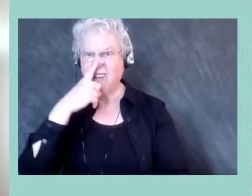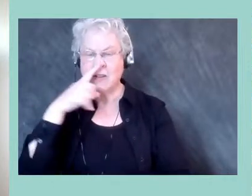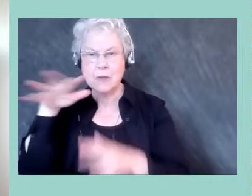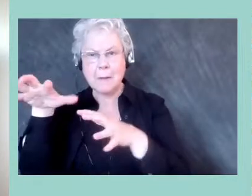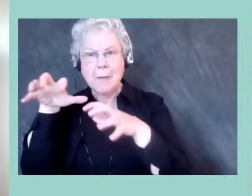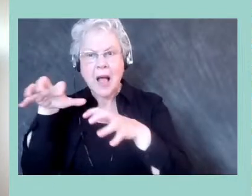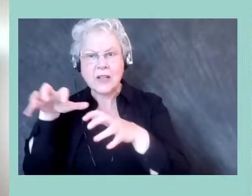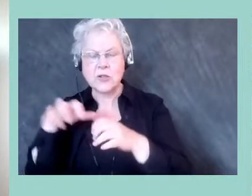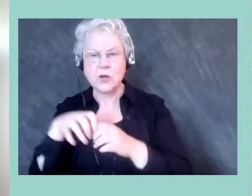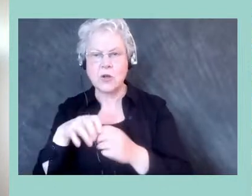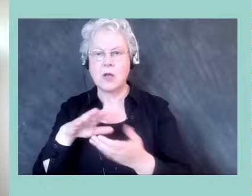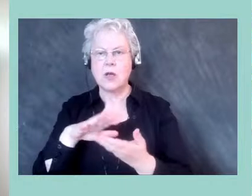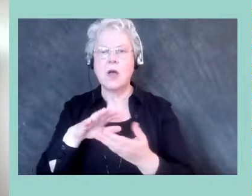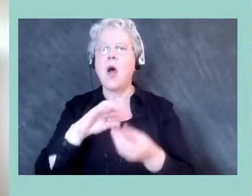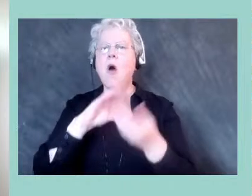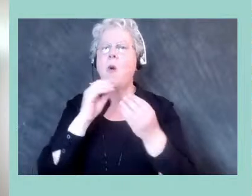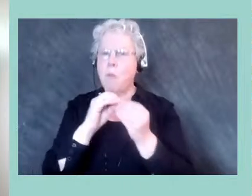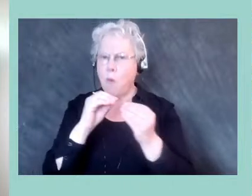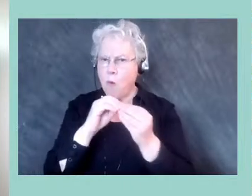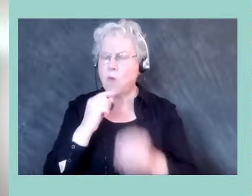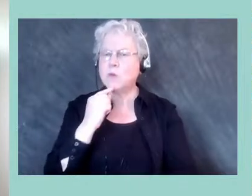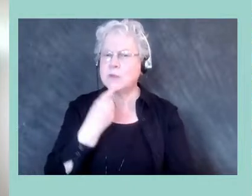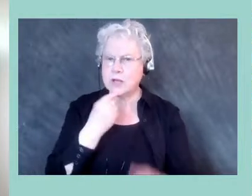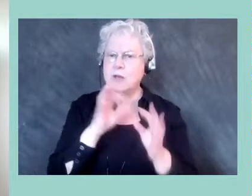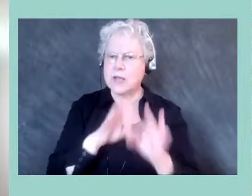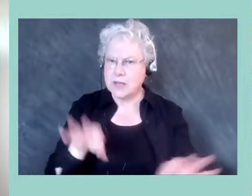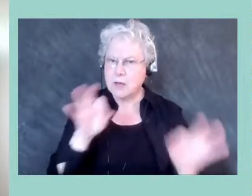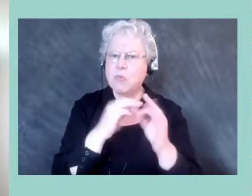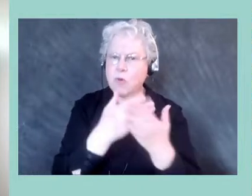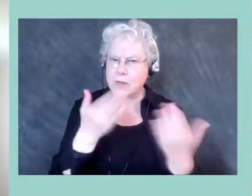to far more serious matters.